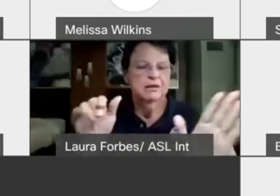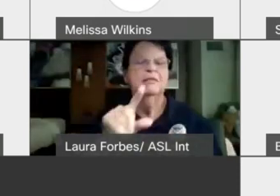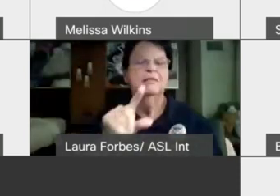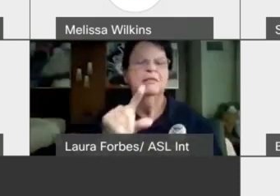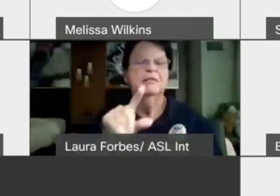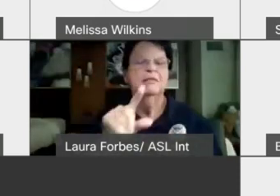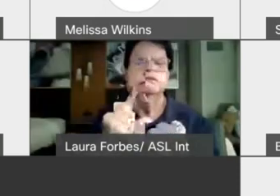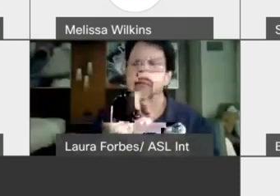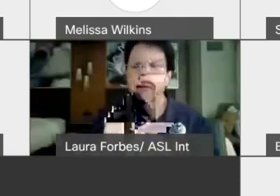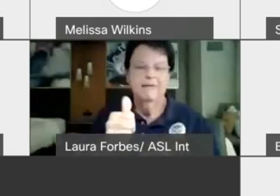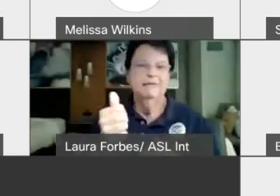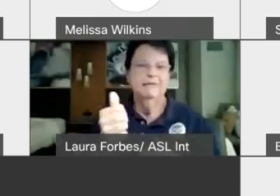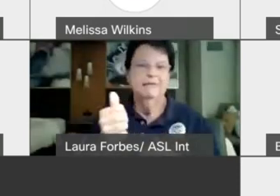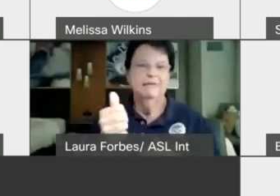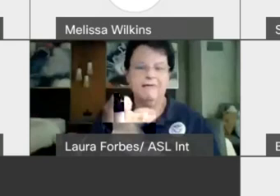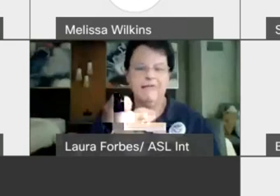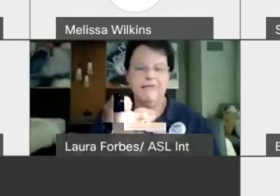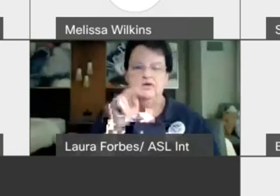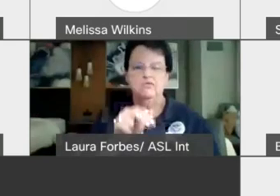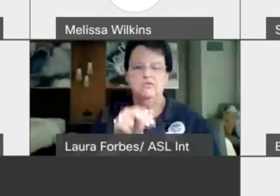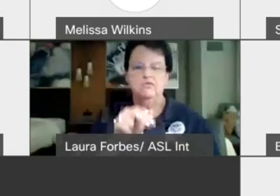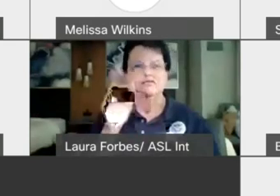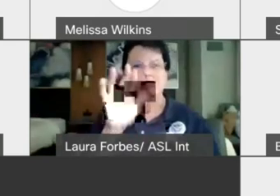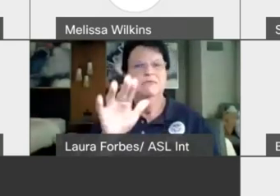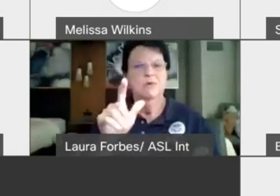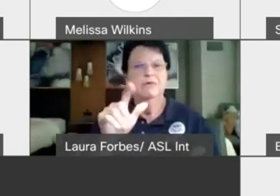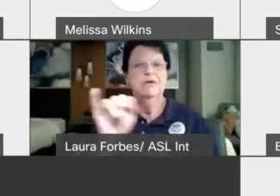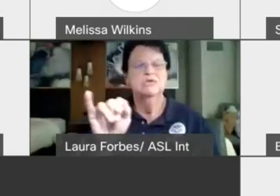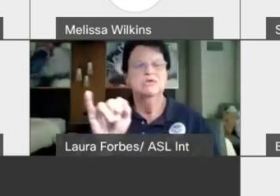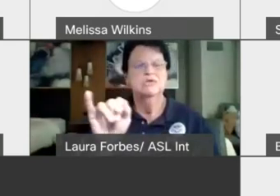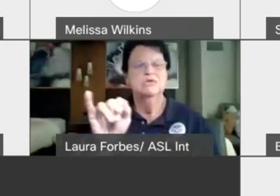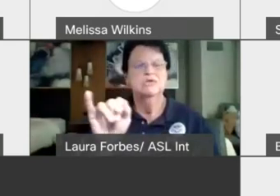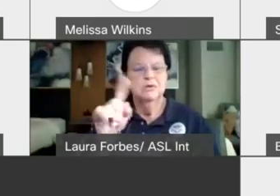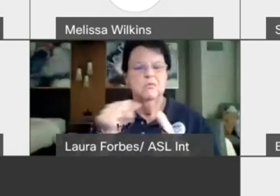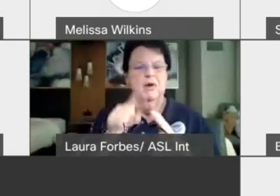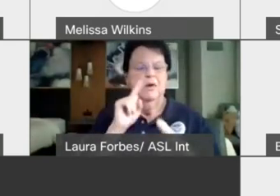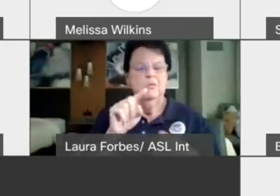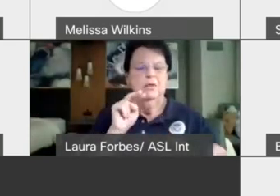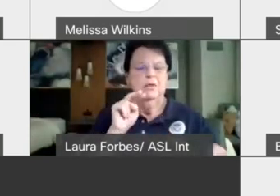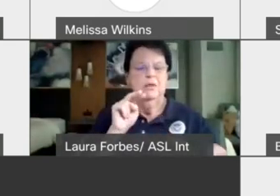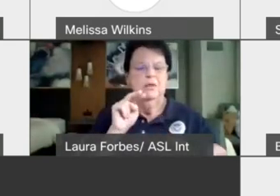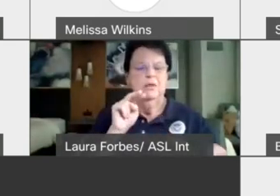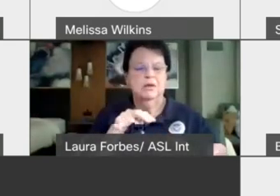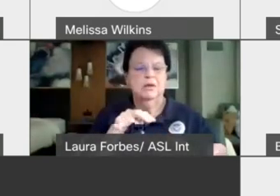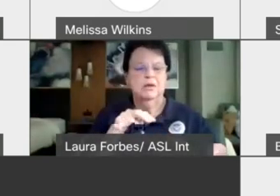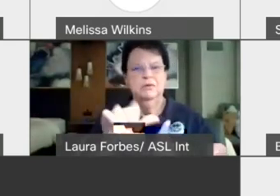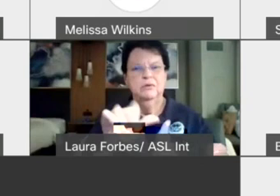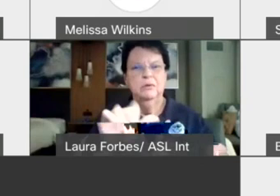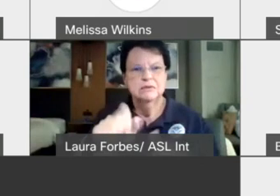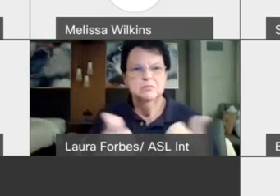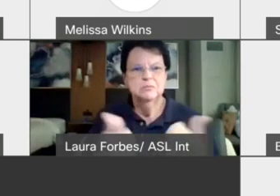factor. We don't look at whether or not you have insurance when we're reviewing the case to